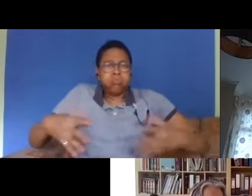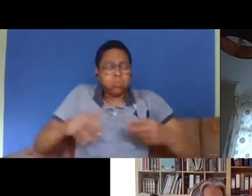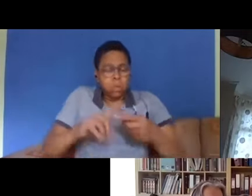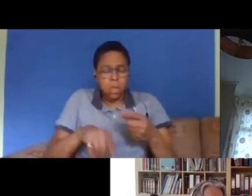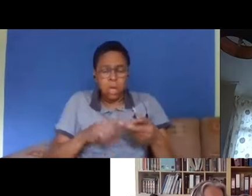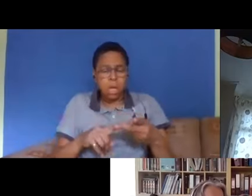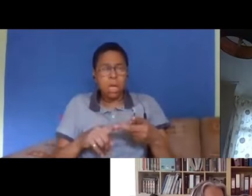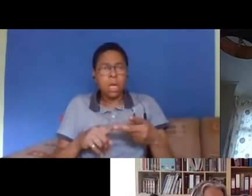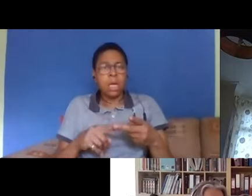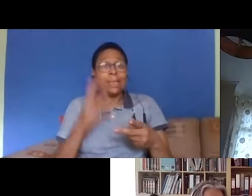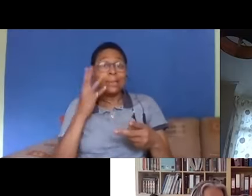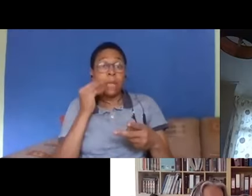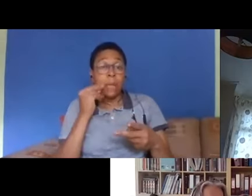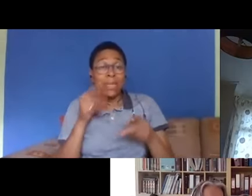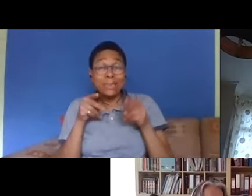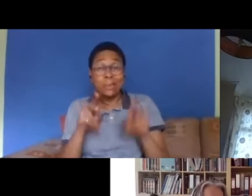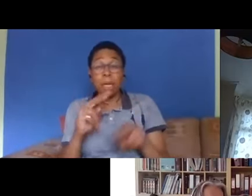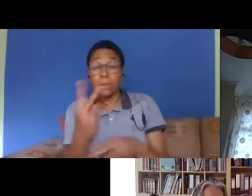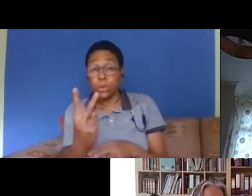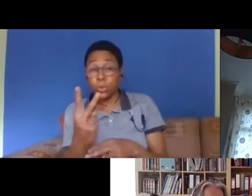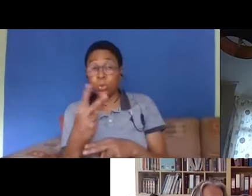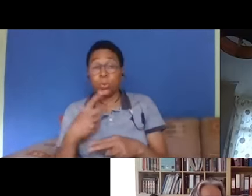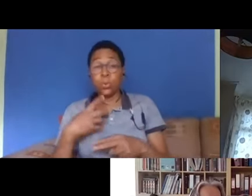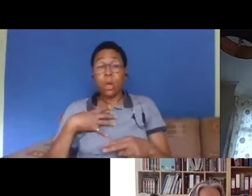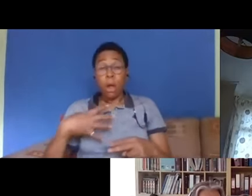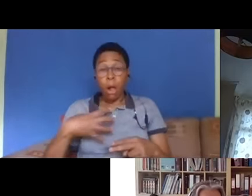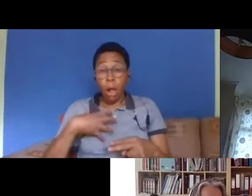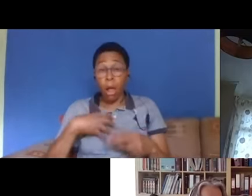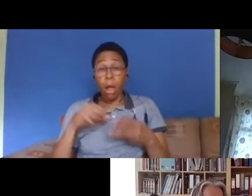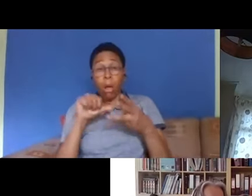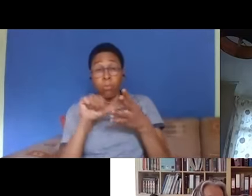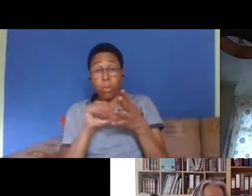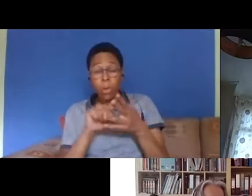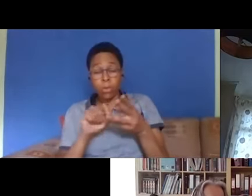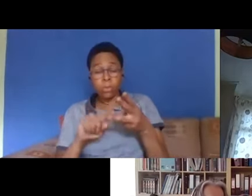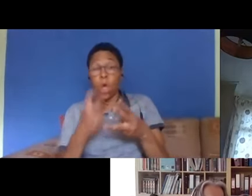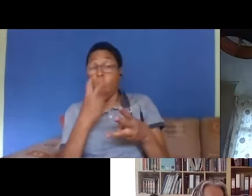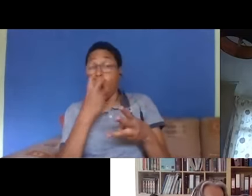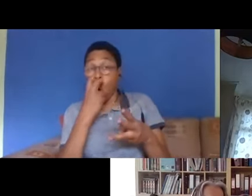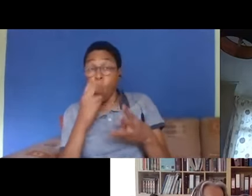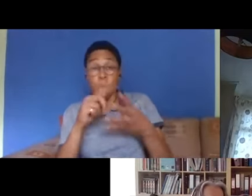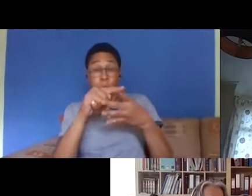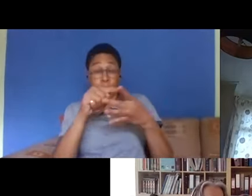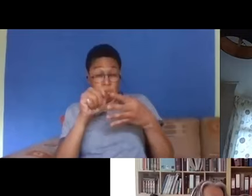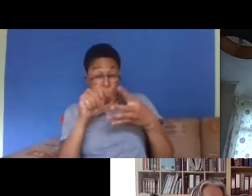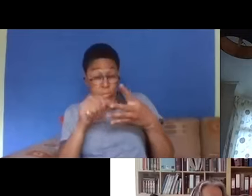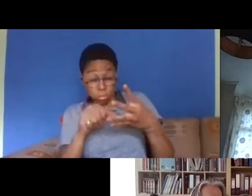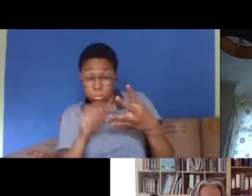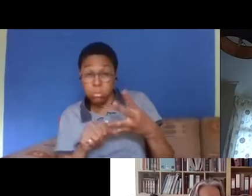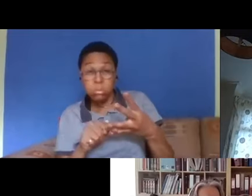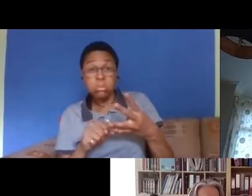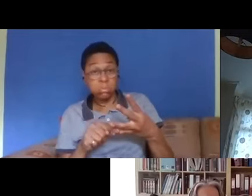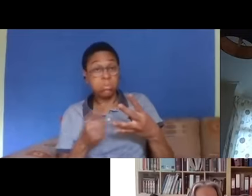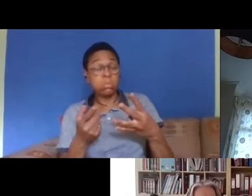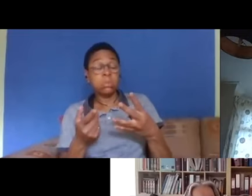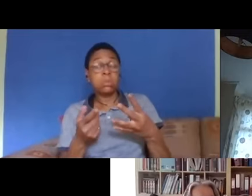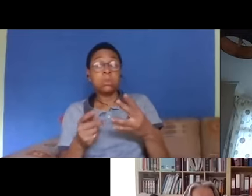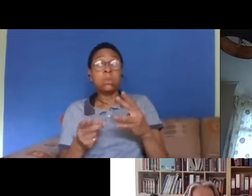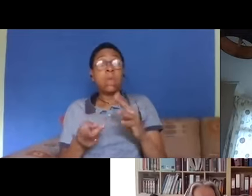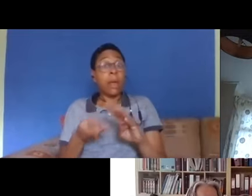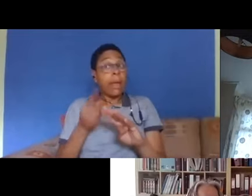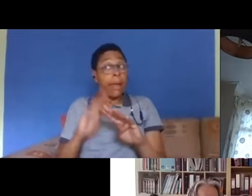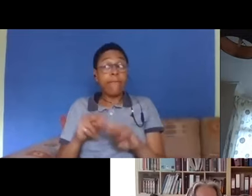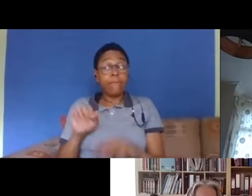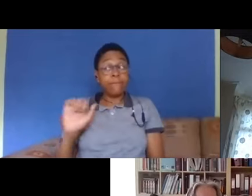type 2 diabetes, chronic respiratory disease, the elderly, all those sort of things. And therefore, if you come